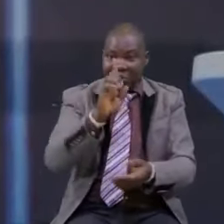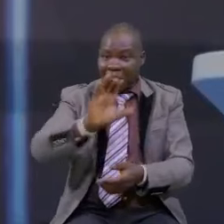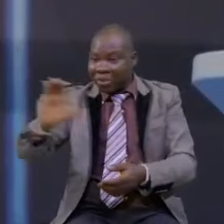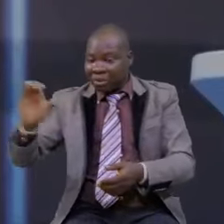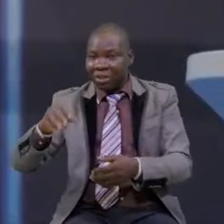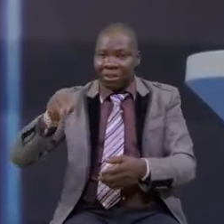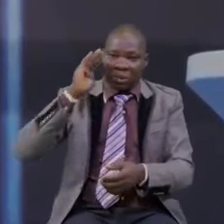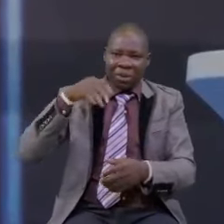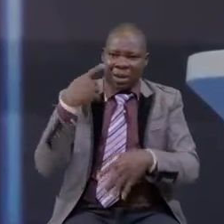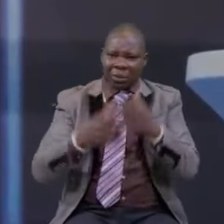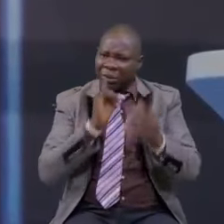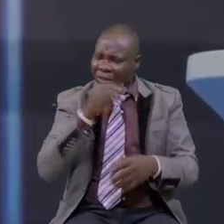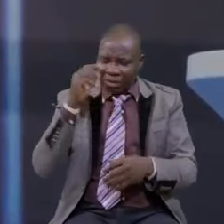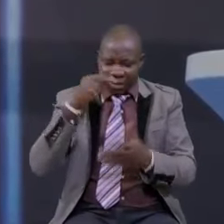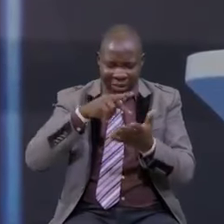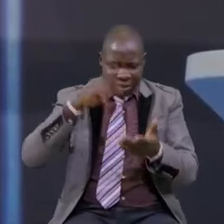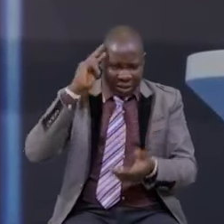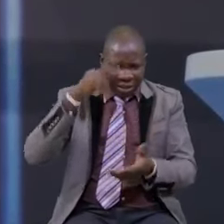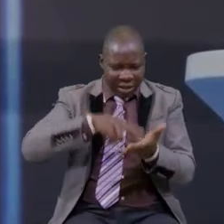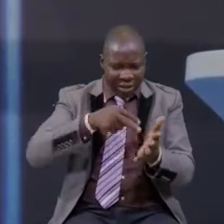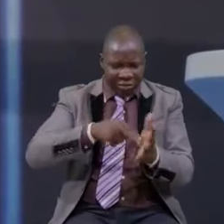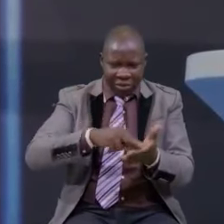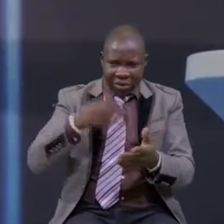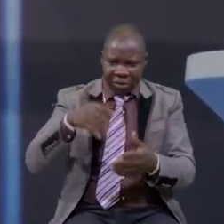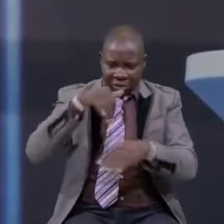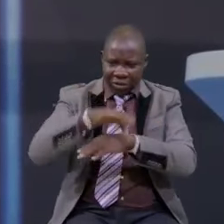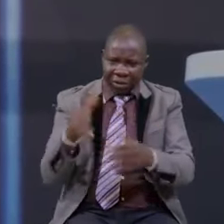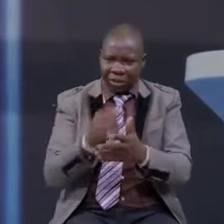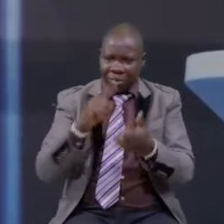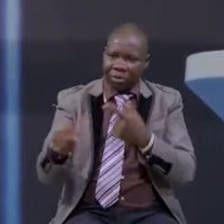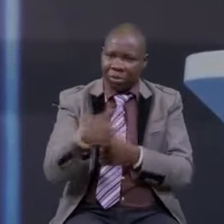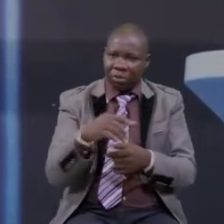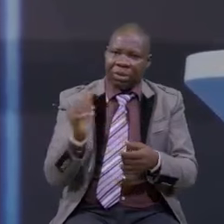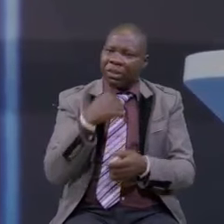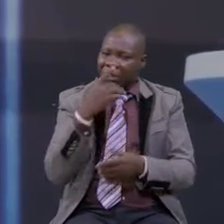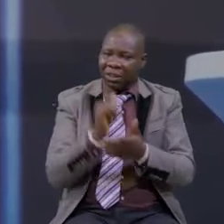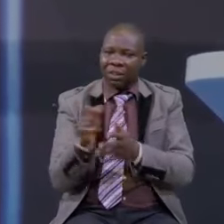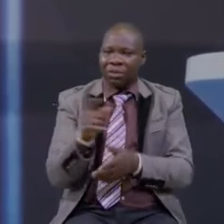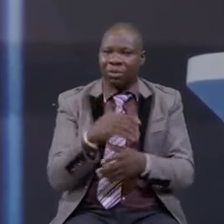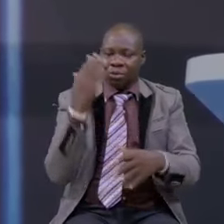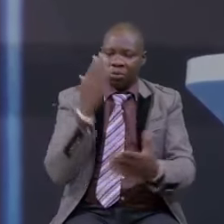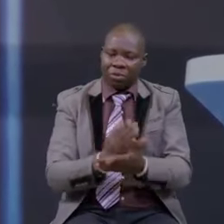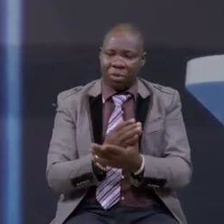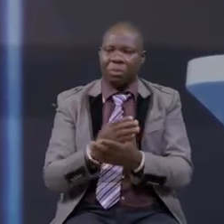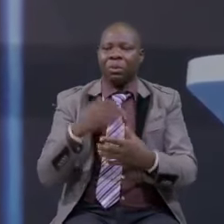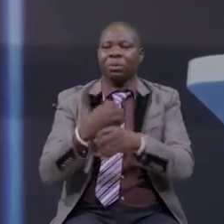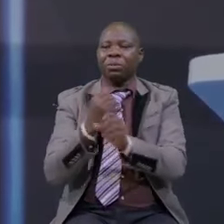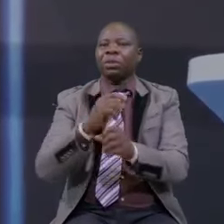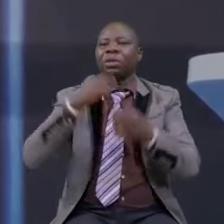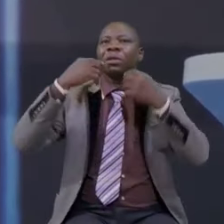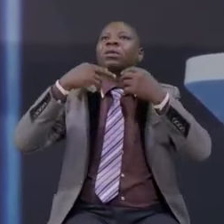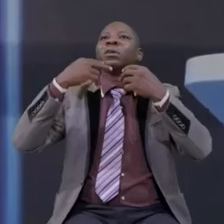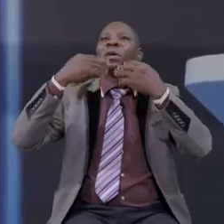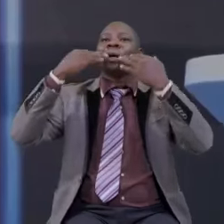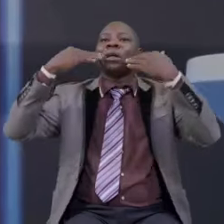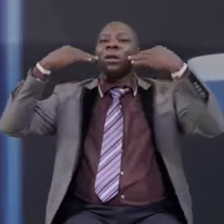of sending 100 million to you? They say that you stop making a noise. Noise?